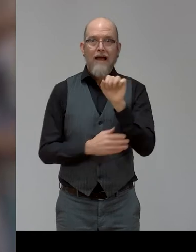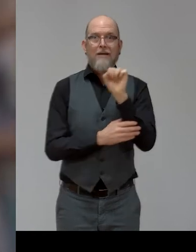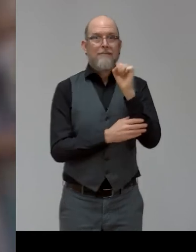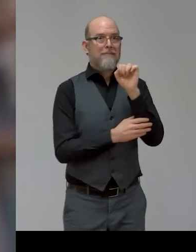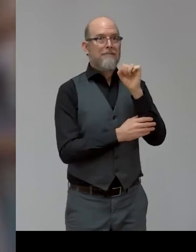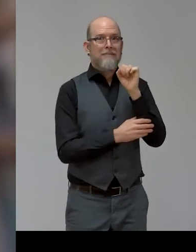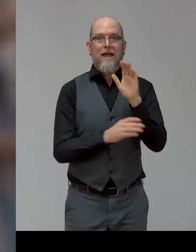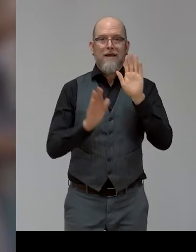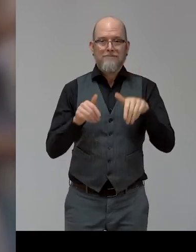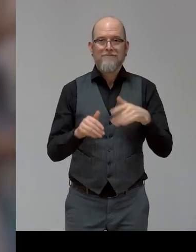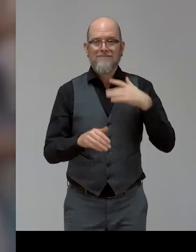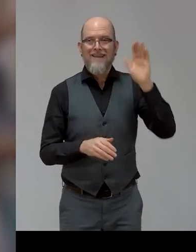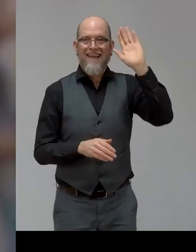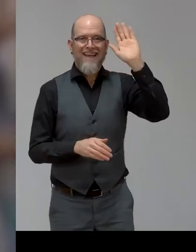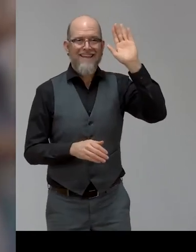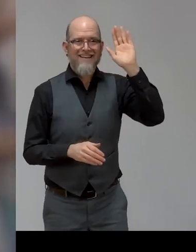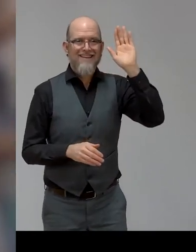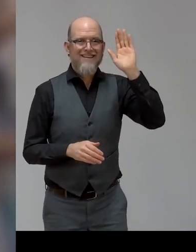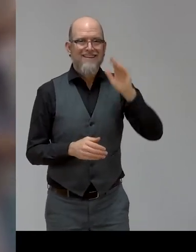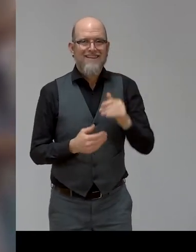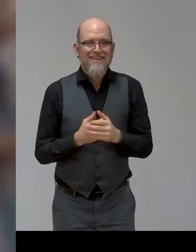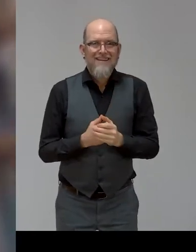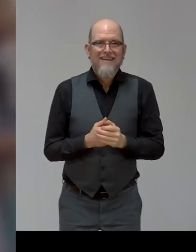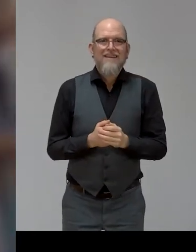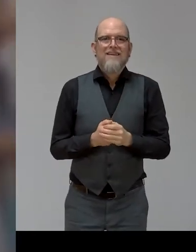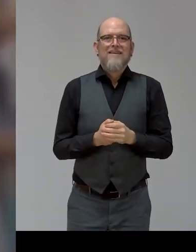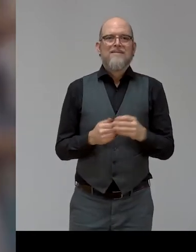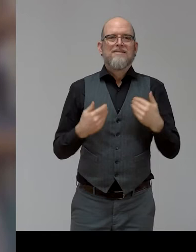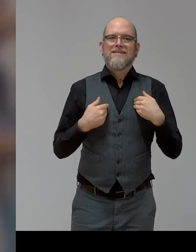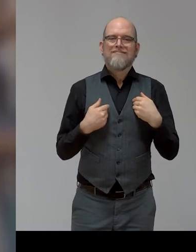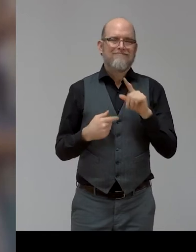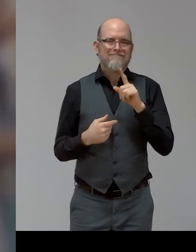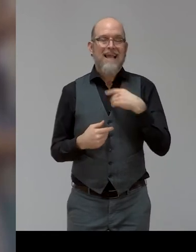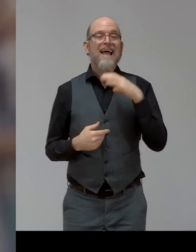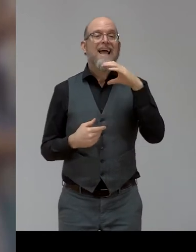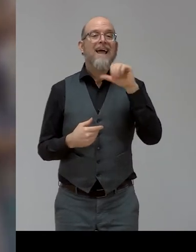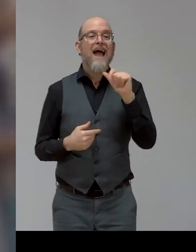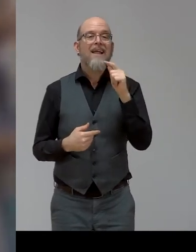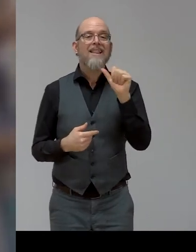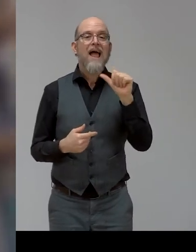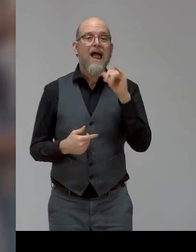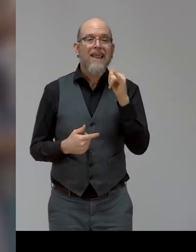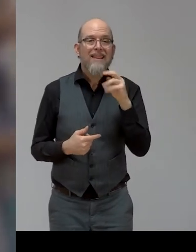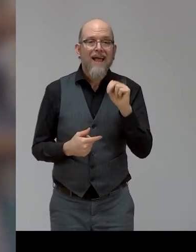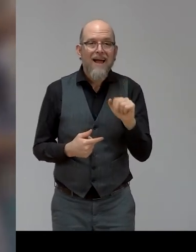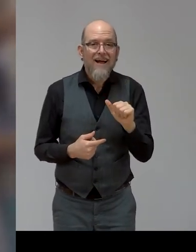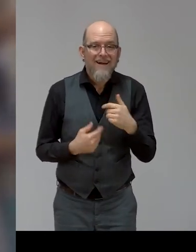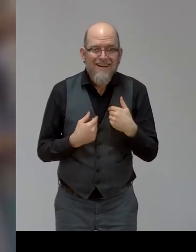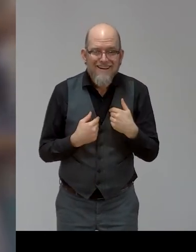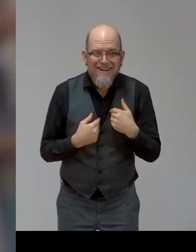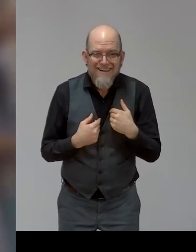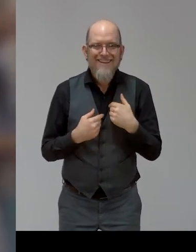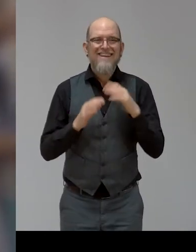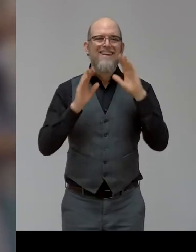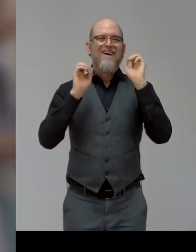Hi, I'm Catalina. Thank you all for joining us today, and welcome to the ICT Innovation for Inclusion. For